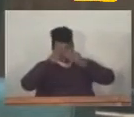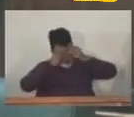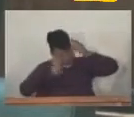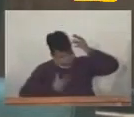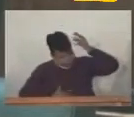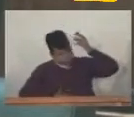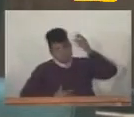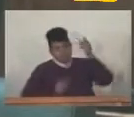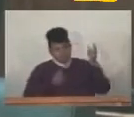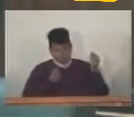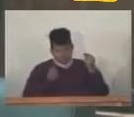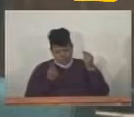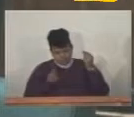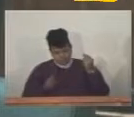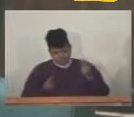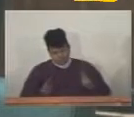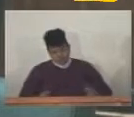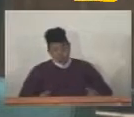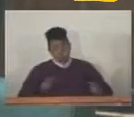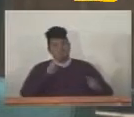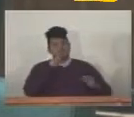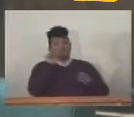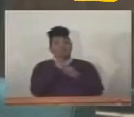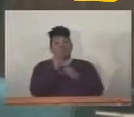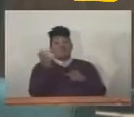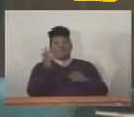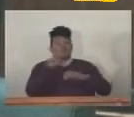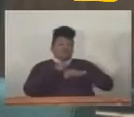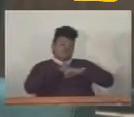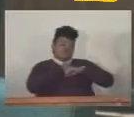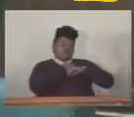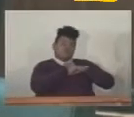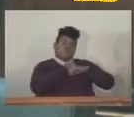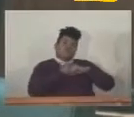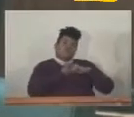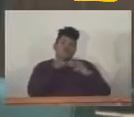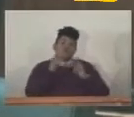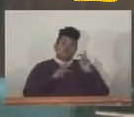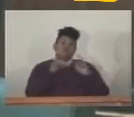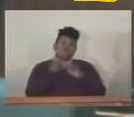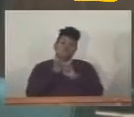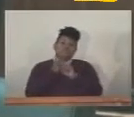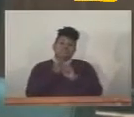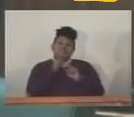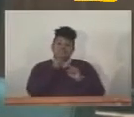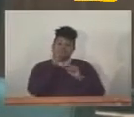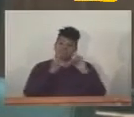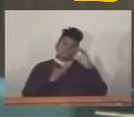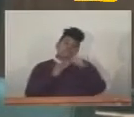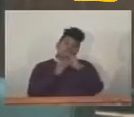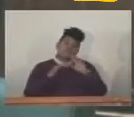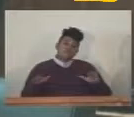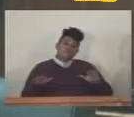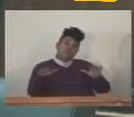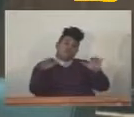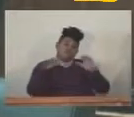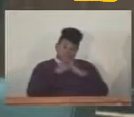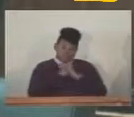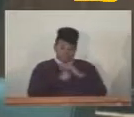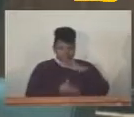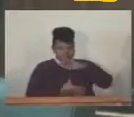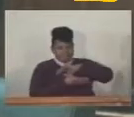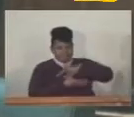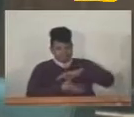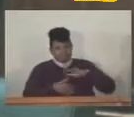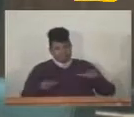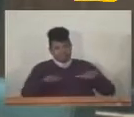for us to ensure that the security of our people is our top priority. Mr.